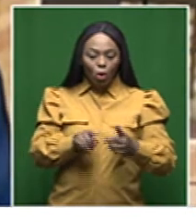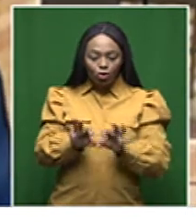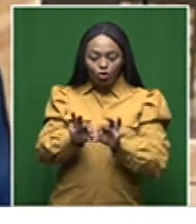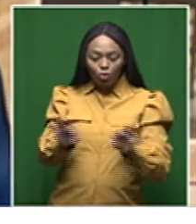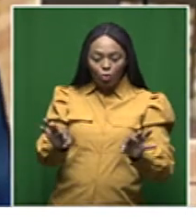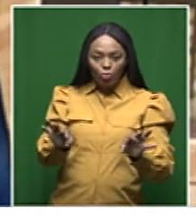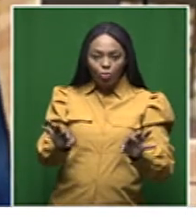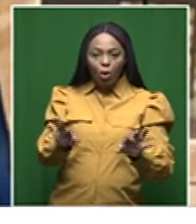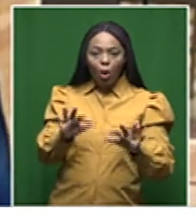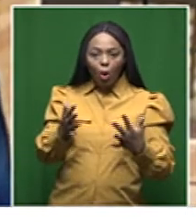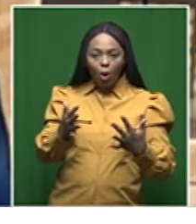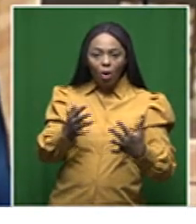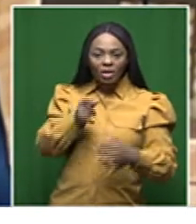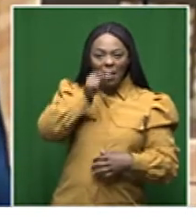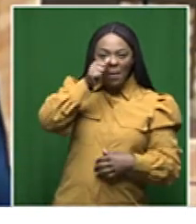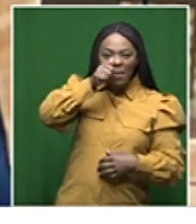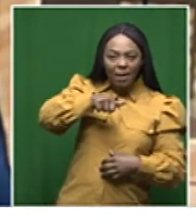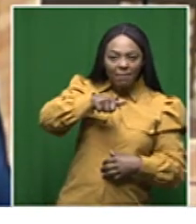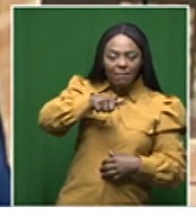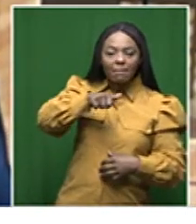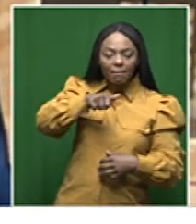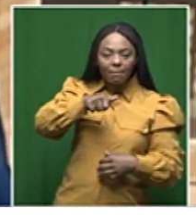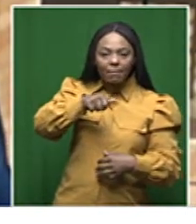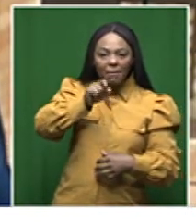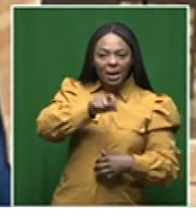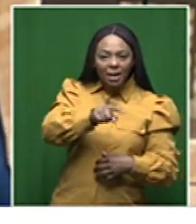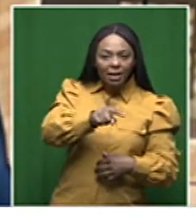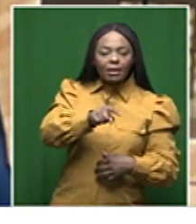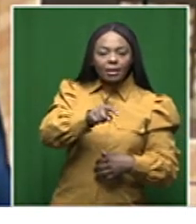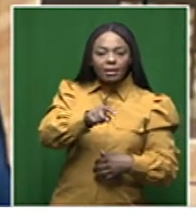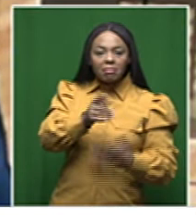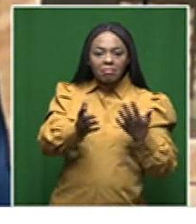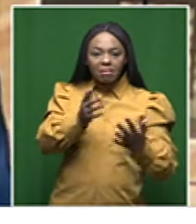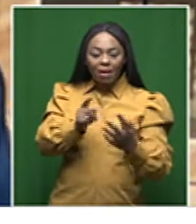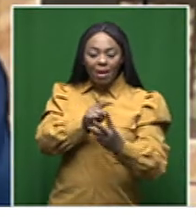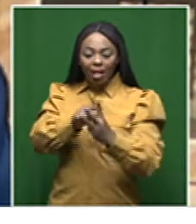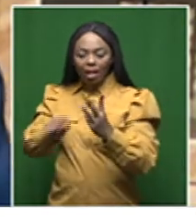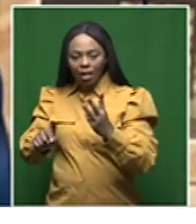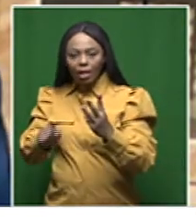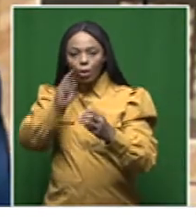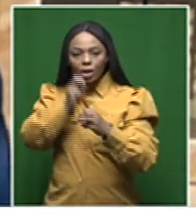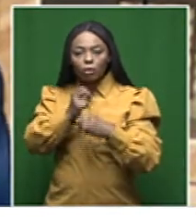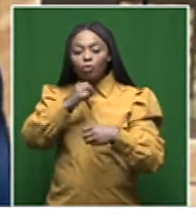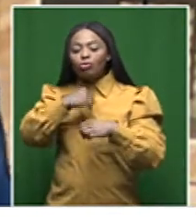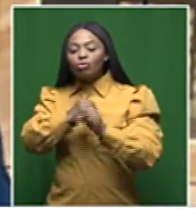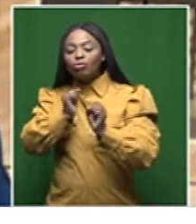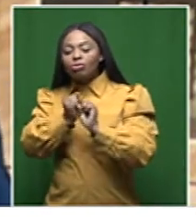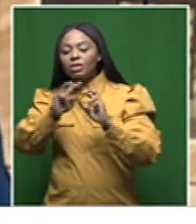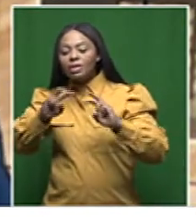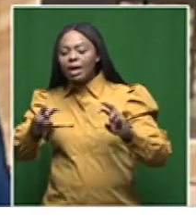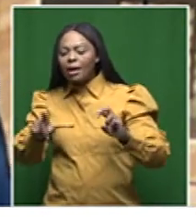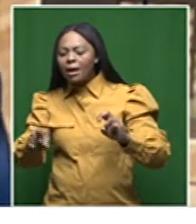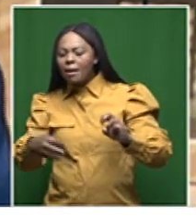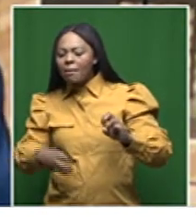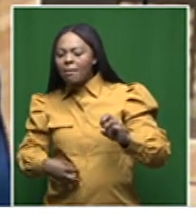sperms? And in that being said, you have this proportion that has been laid out, that in what proportion would you blame the eggs, would